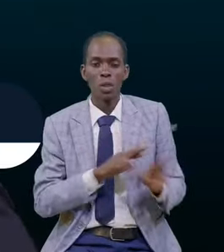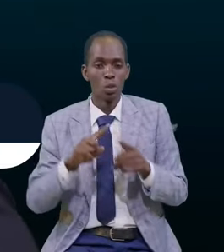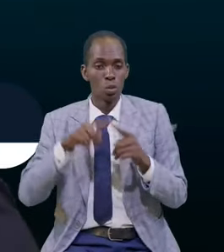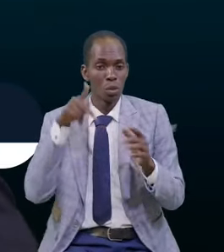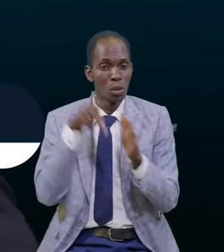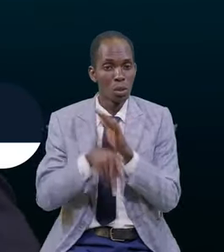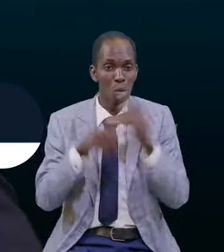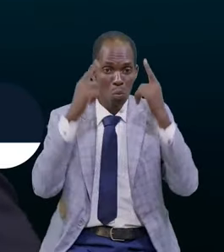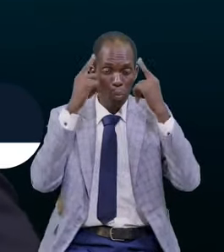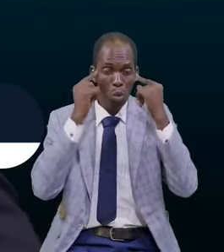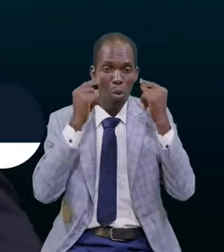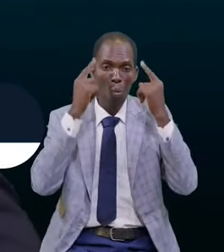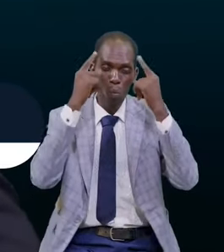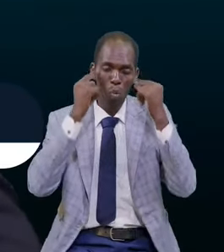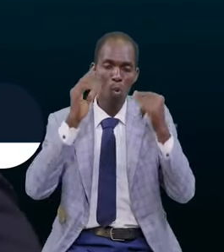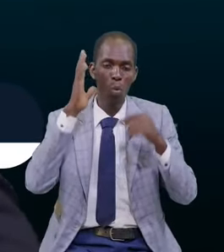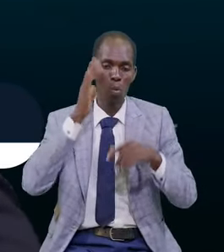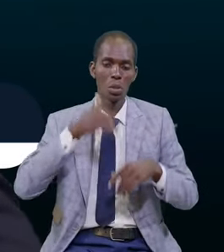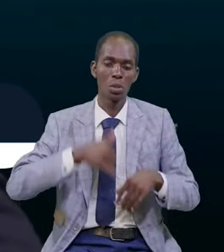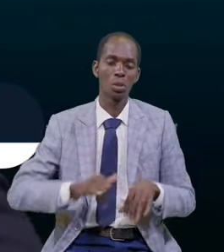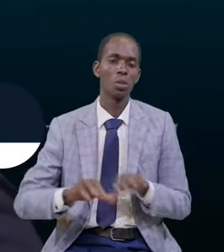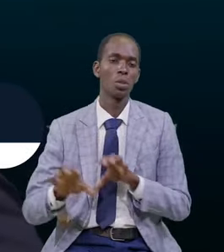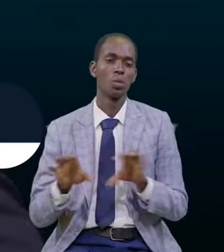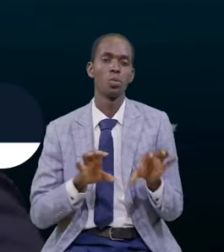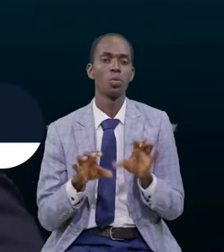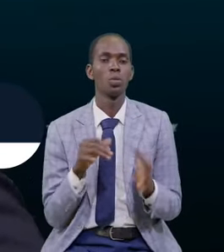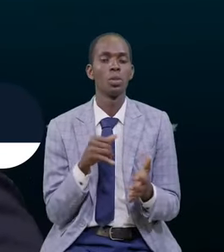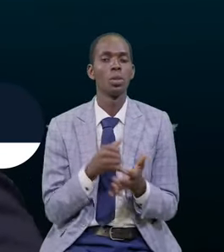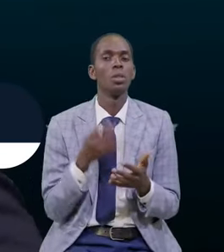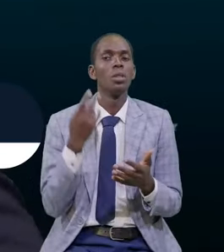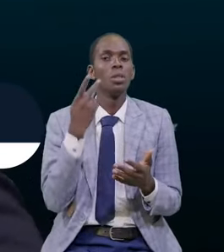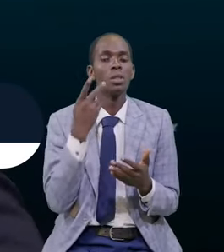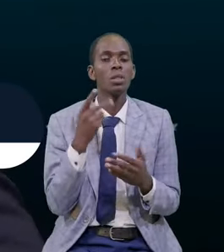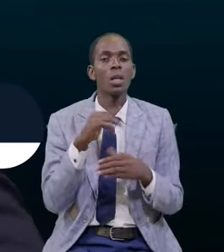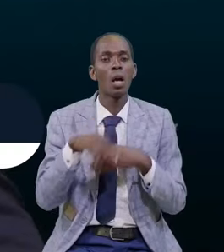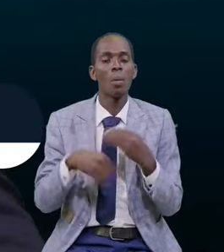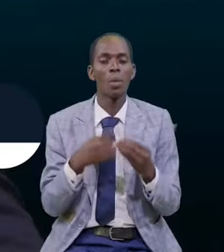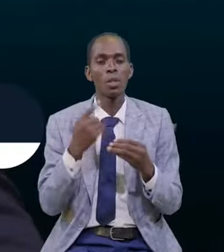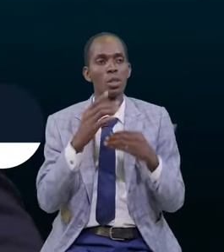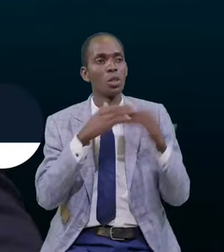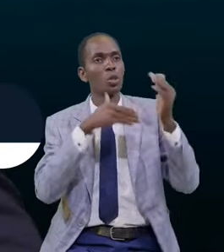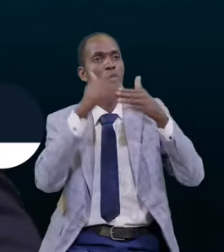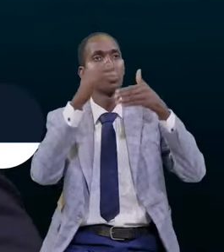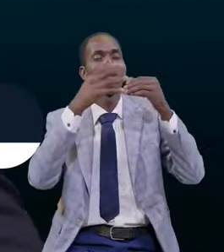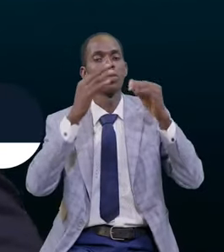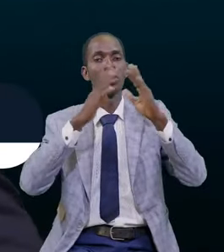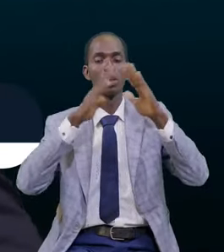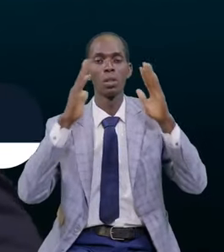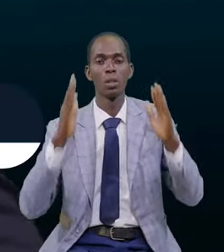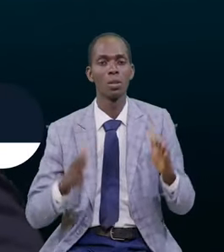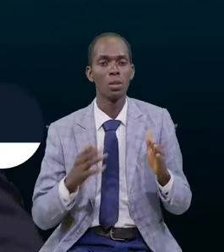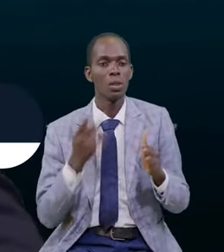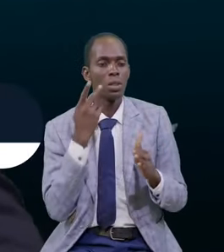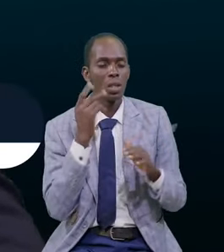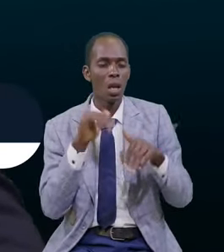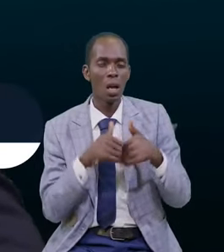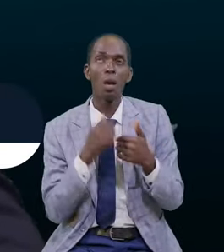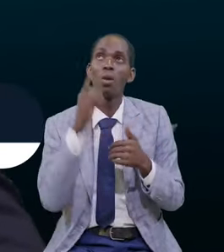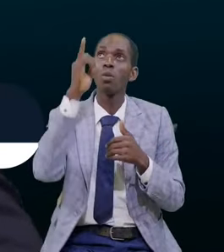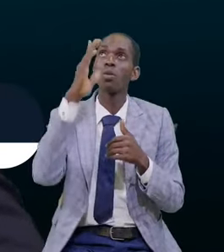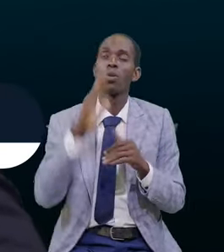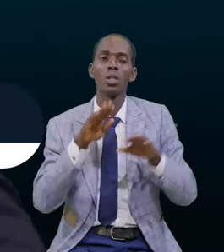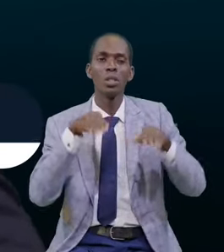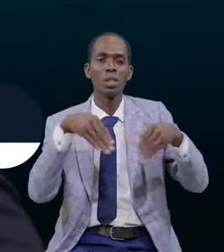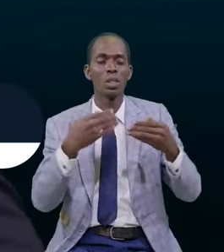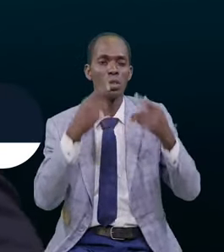him to and when you think about the construction of the Tabernacle of the congregation think about the details of it think about